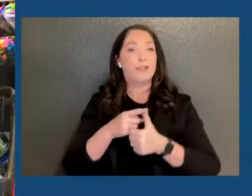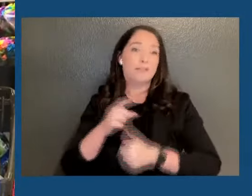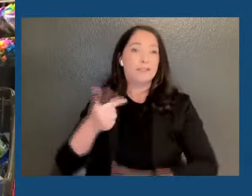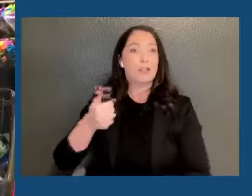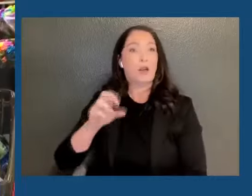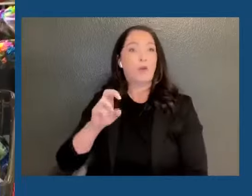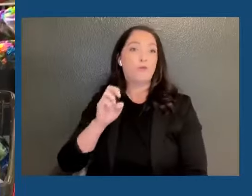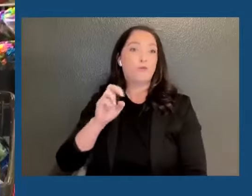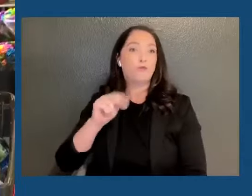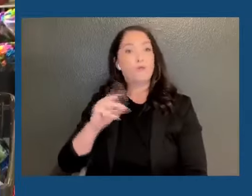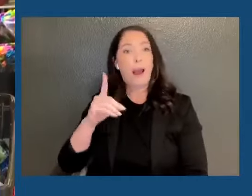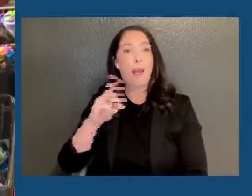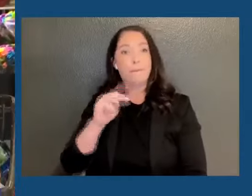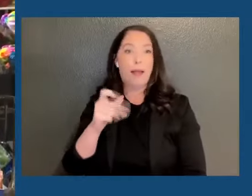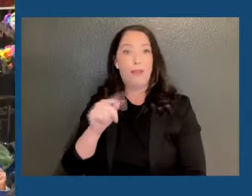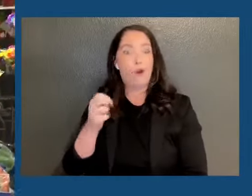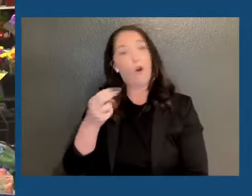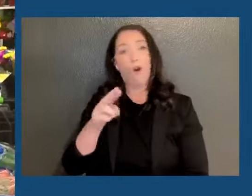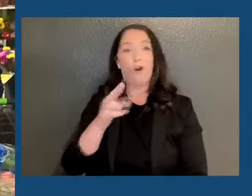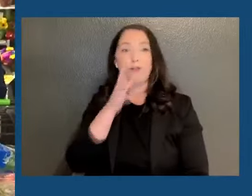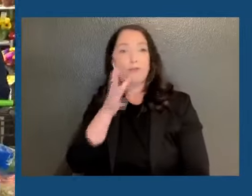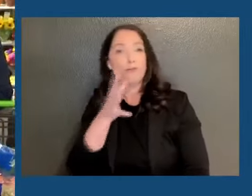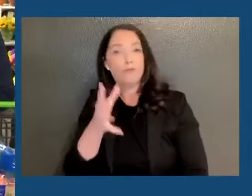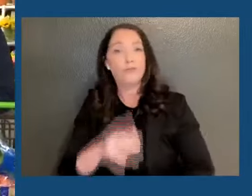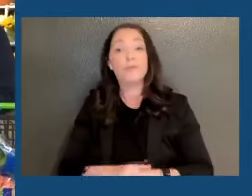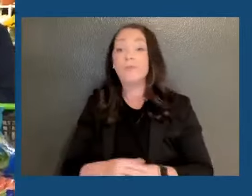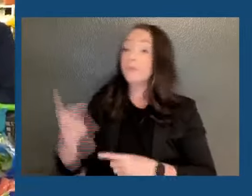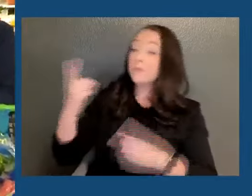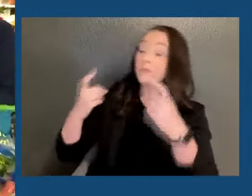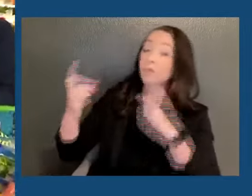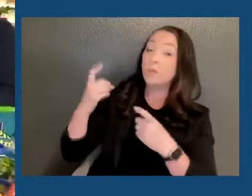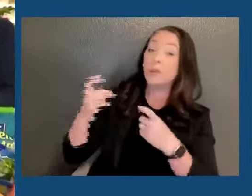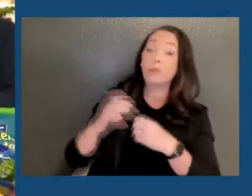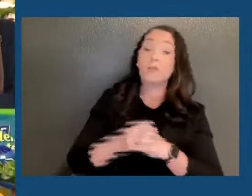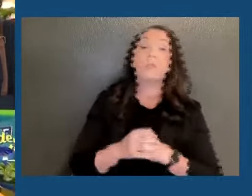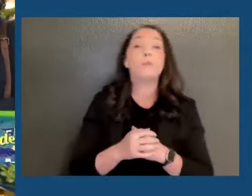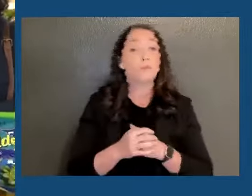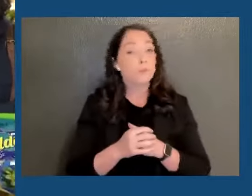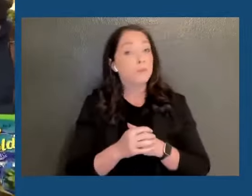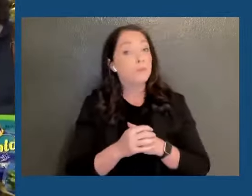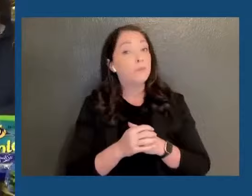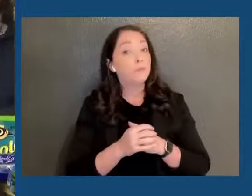thank you for joining us. Any questions? Let's start with on topics.